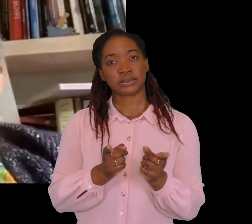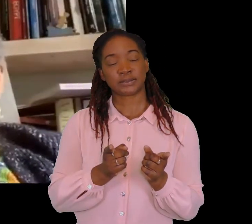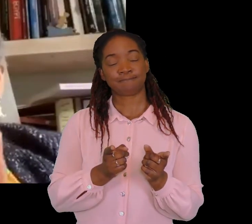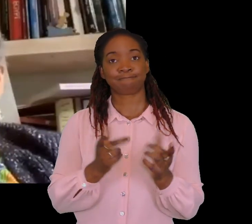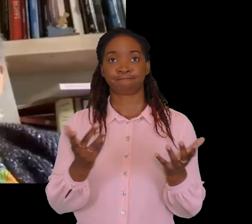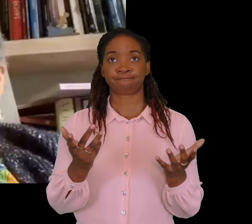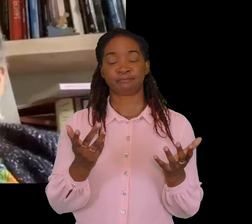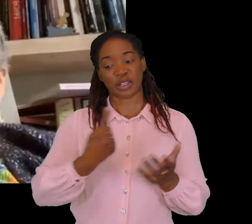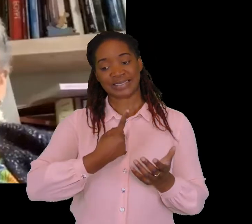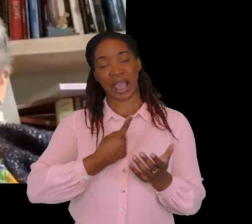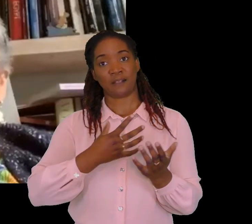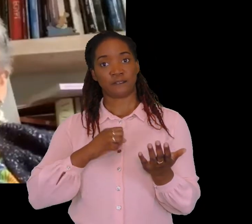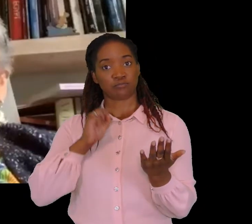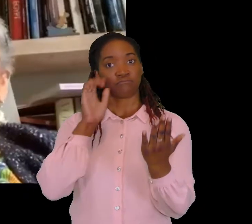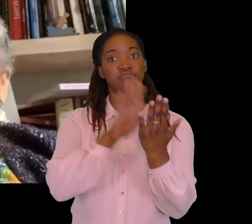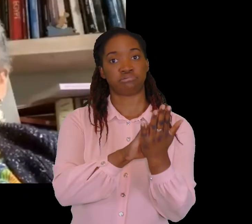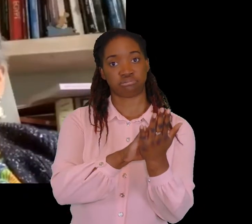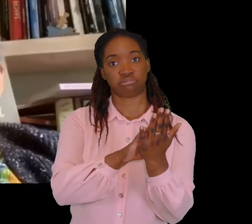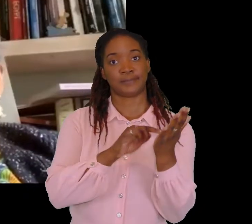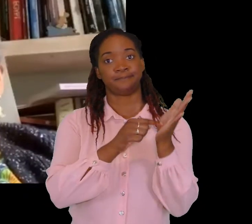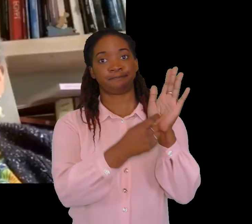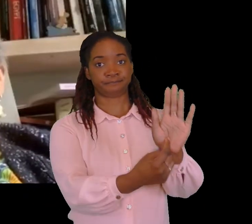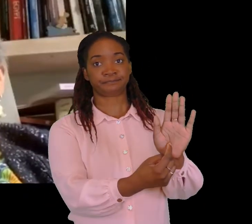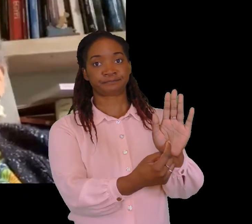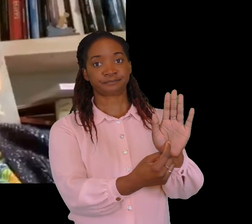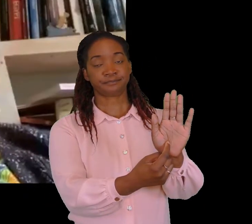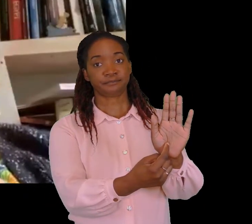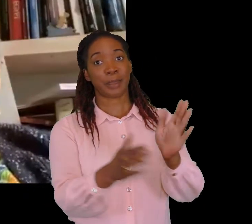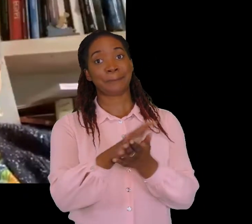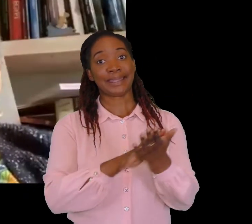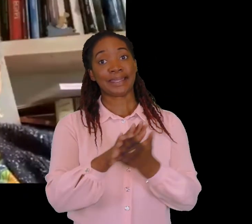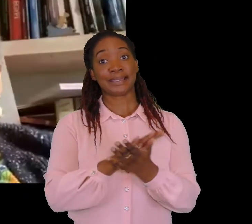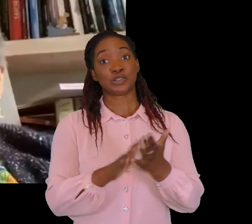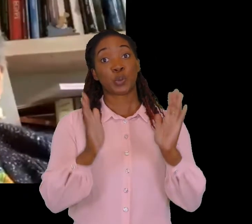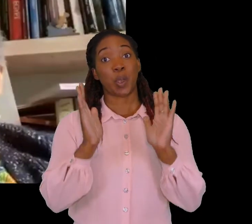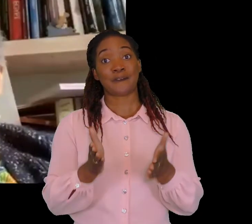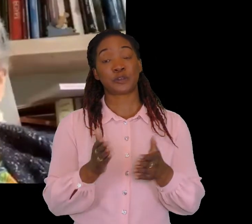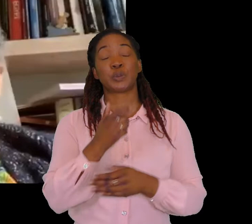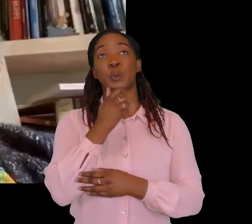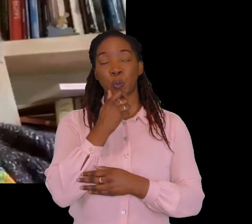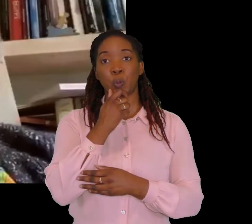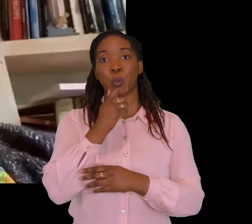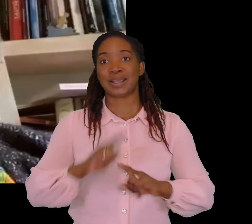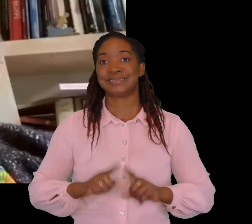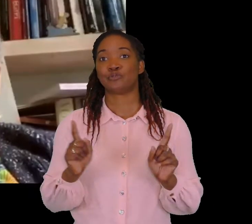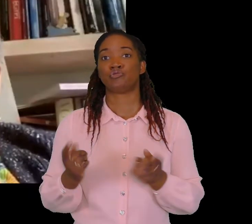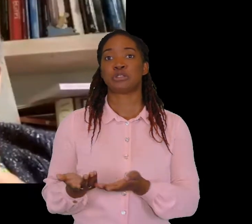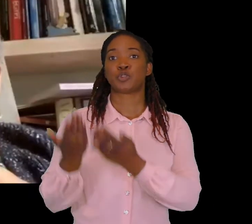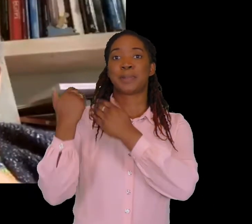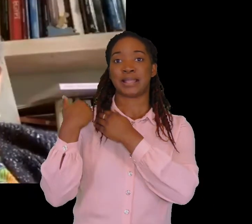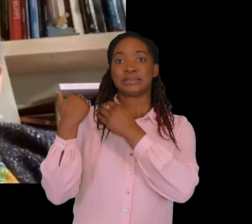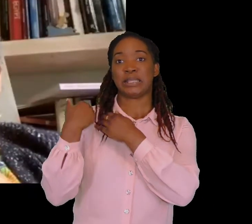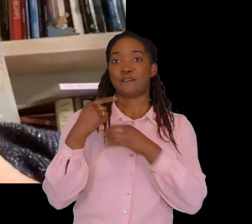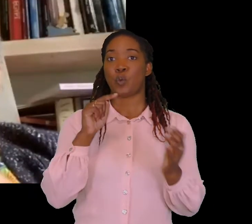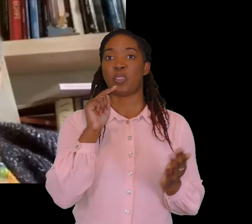putting yourself in the picture, you end up having to take a different kind of responsibility.